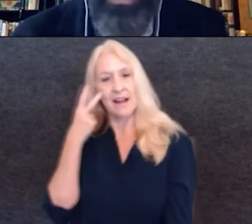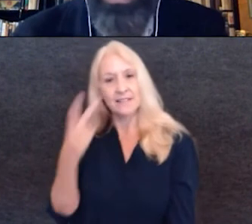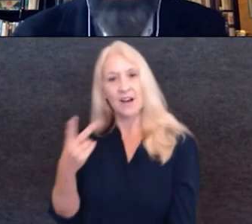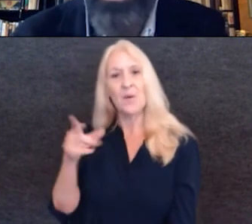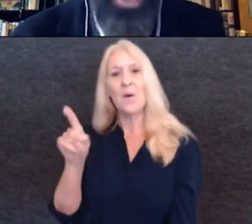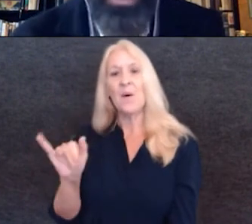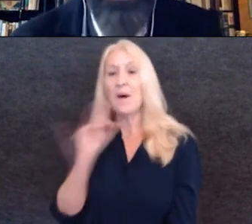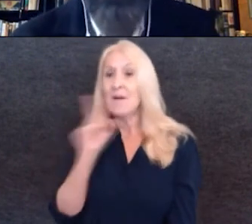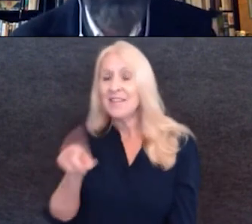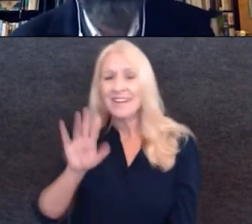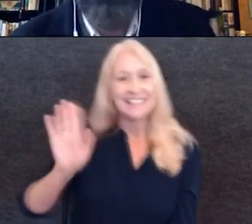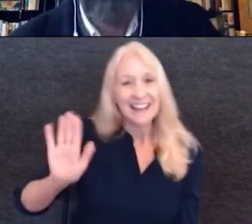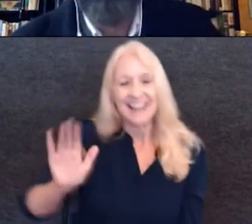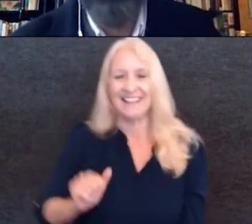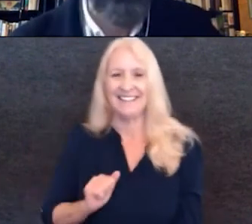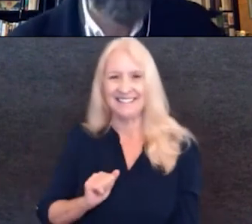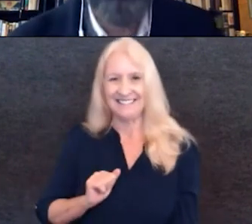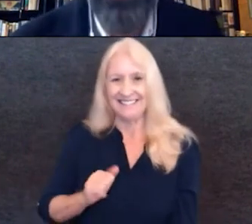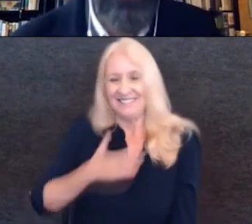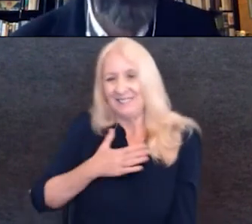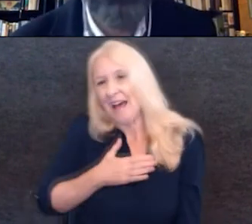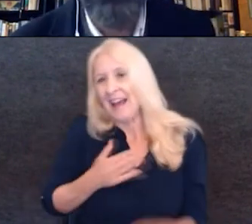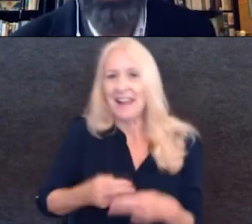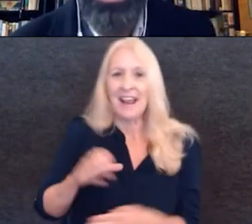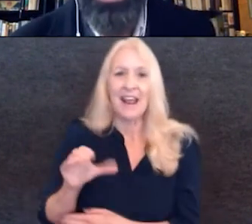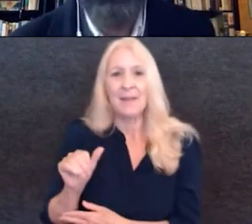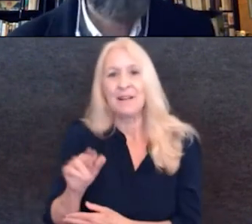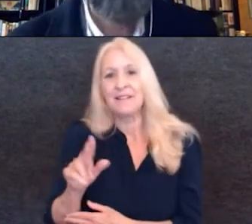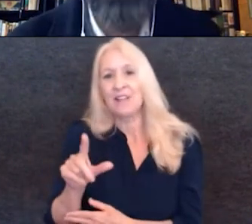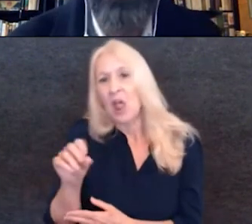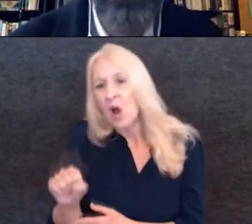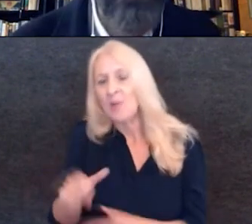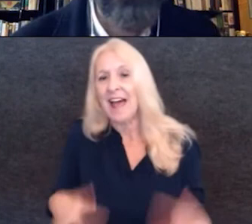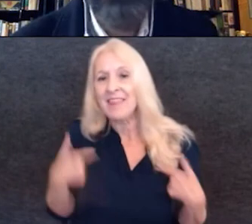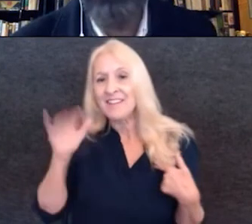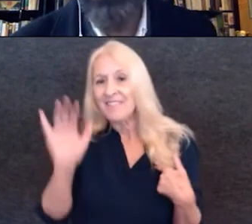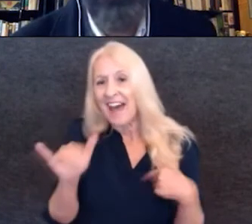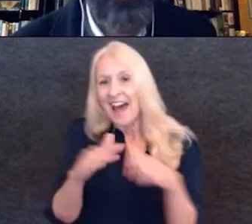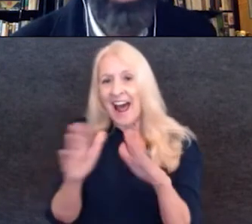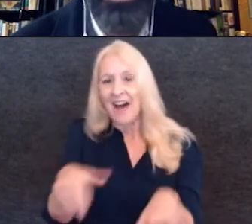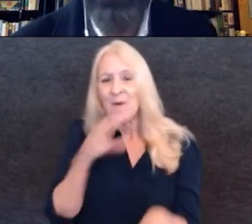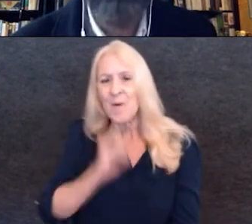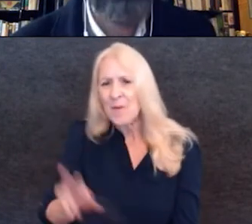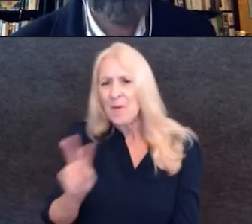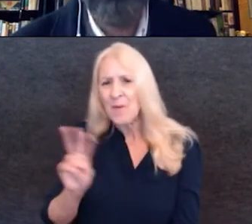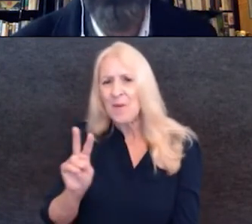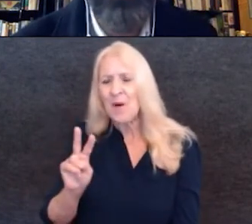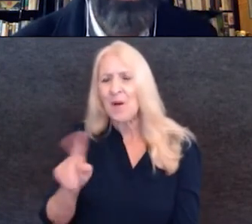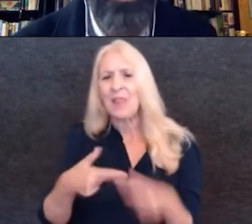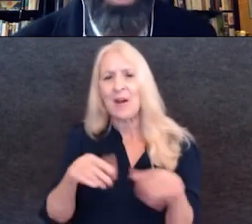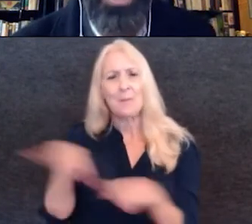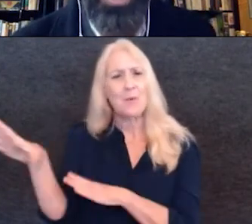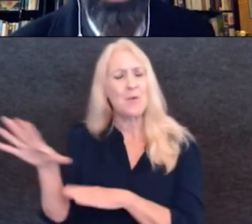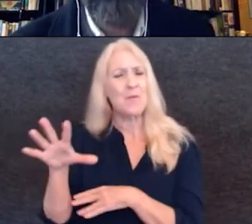of went there and I said, oh, hi, you know, my name is Carlos, and I lived in this house when I was a 2-year-old, and I left, you know, 50